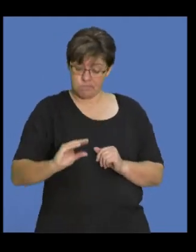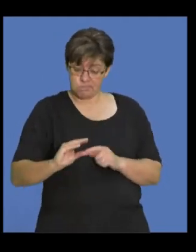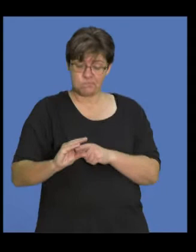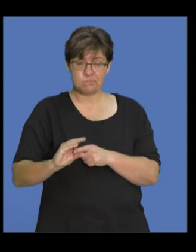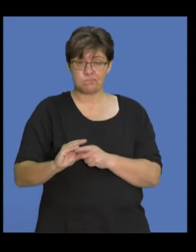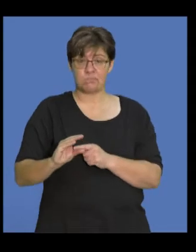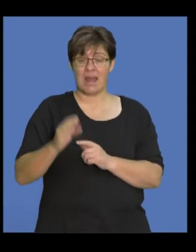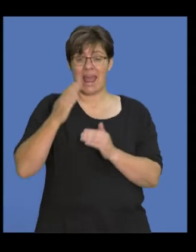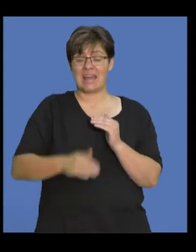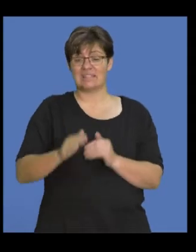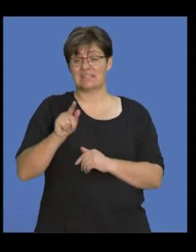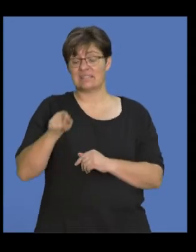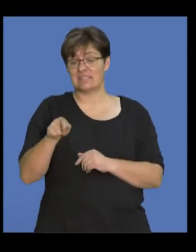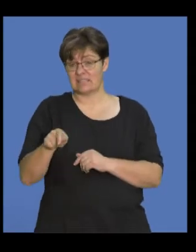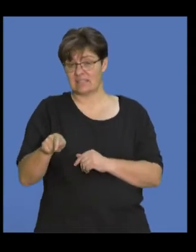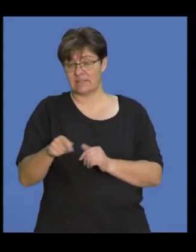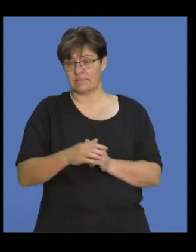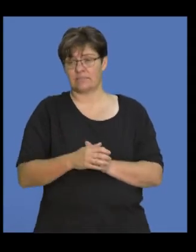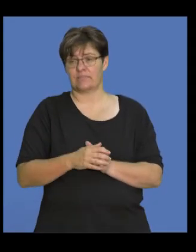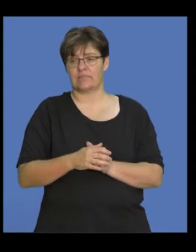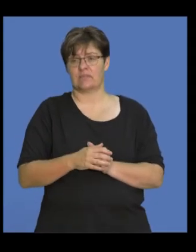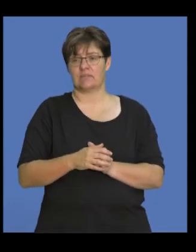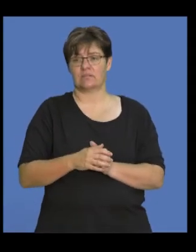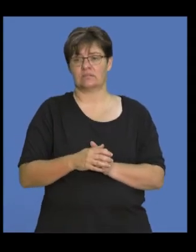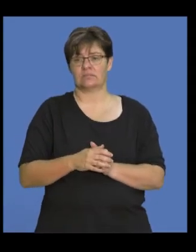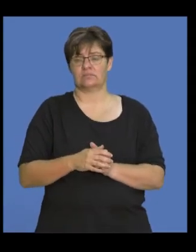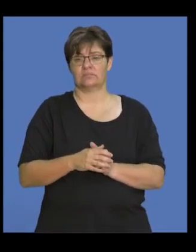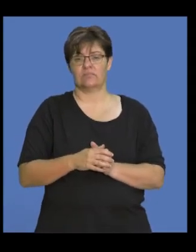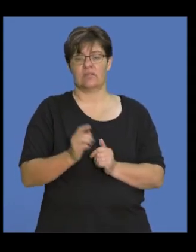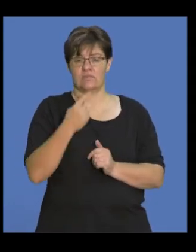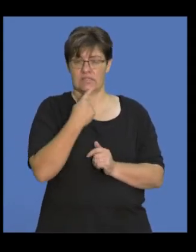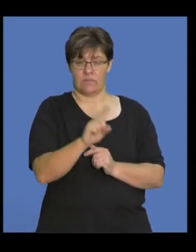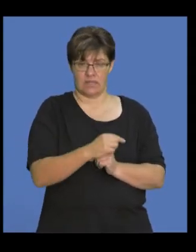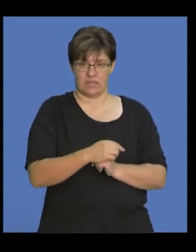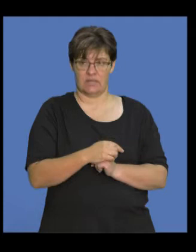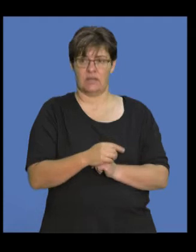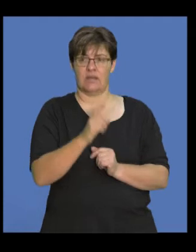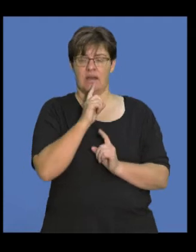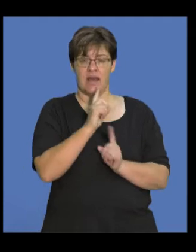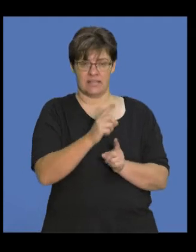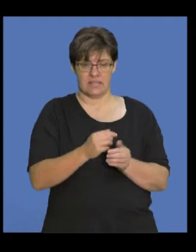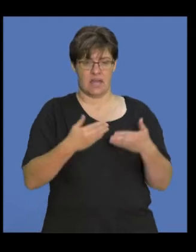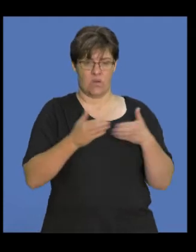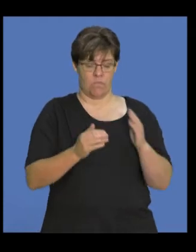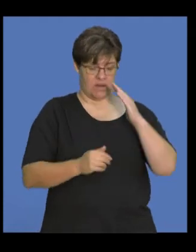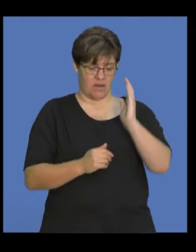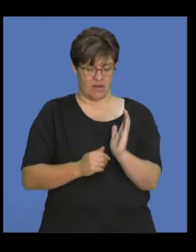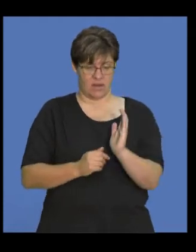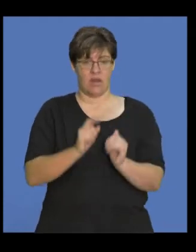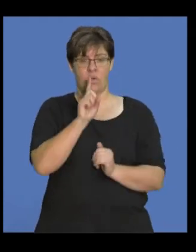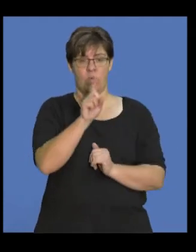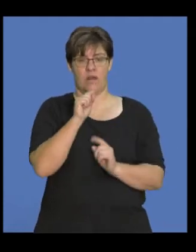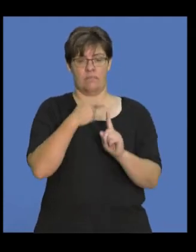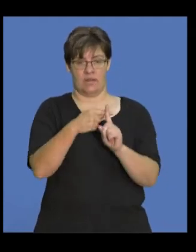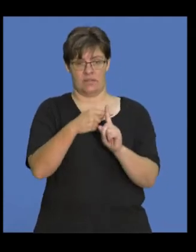his investment with the share market. So I will just say answer, open bracket,